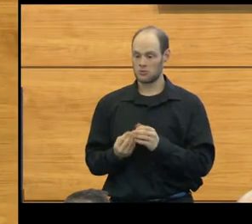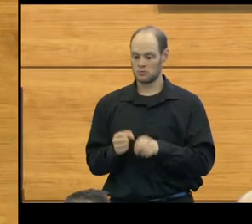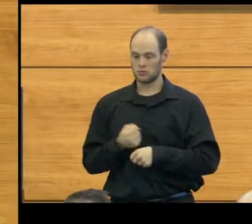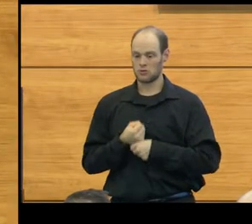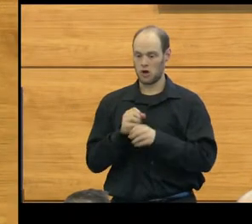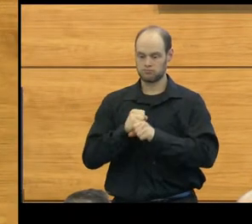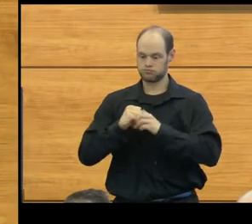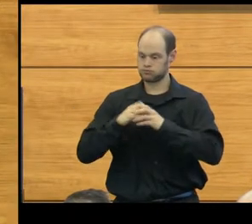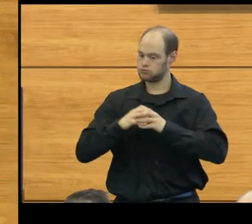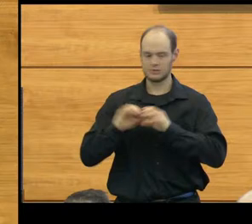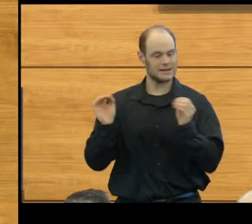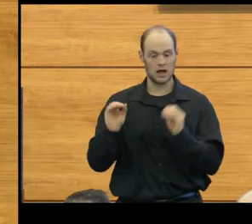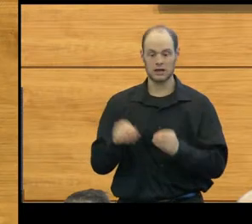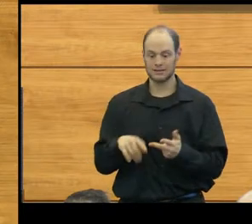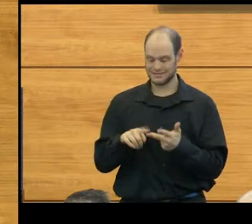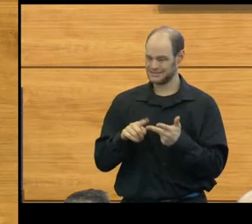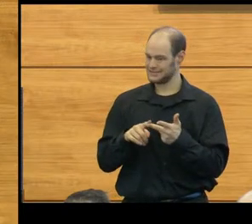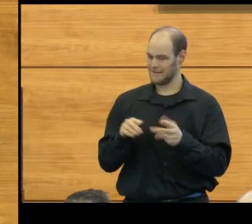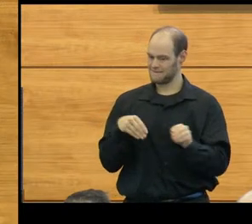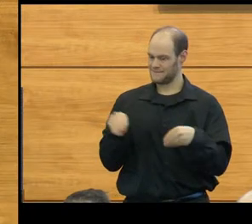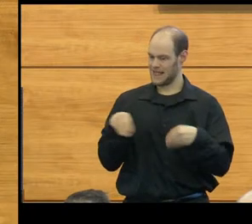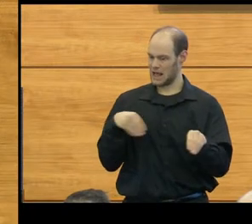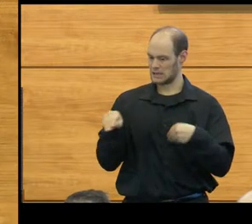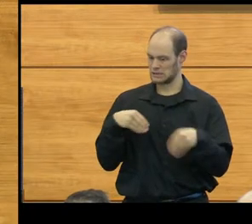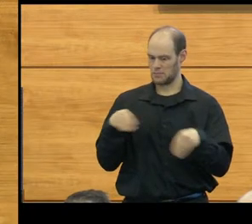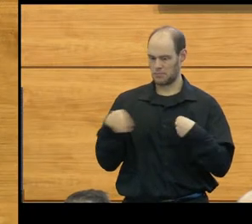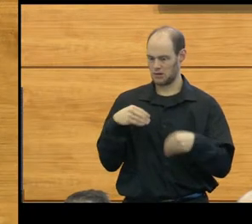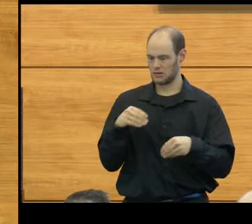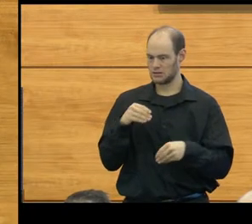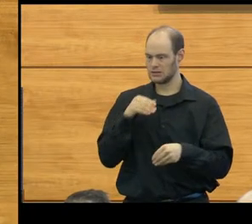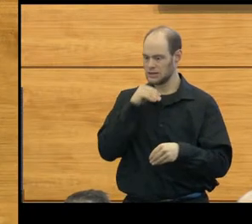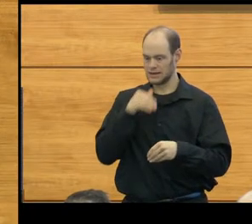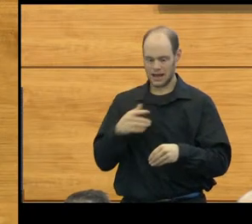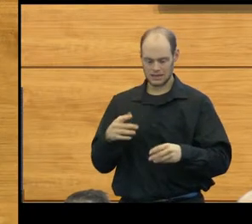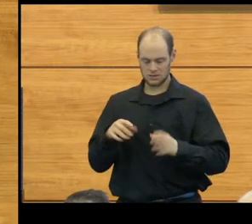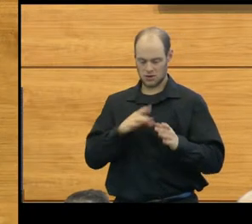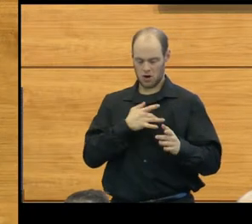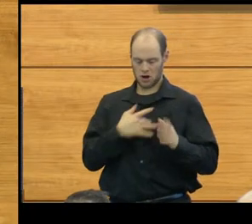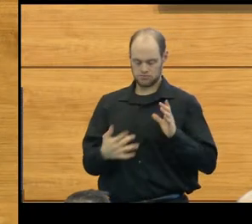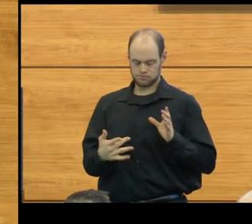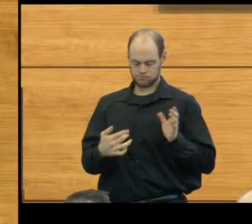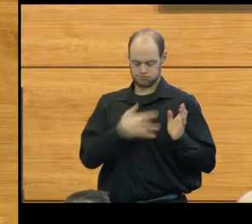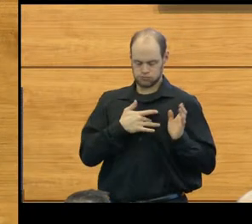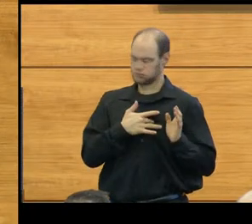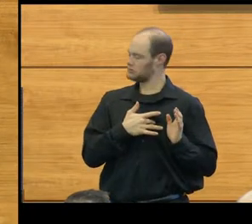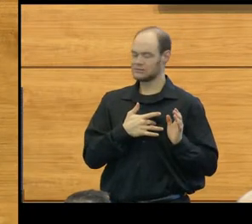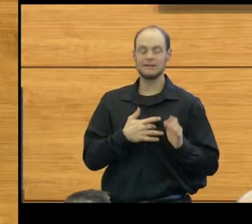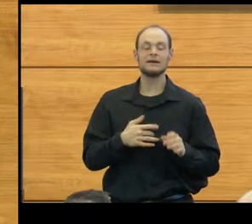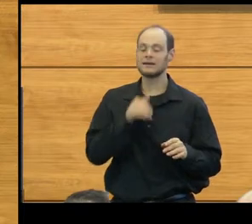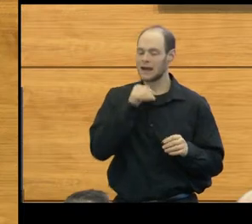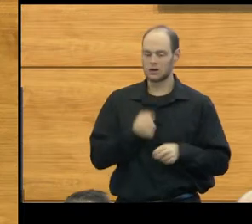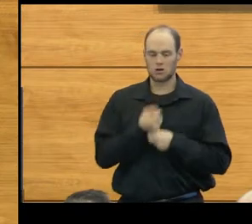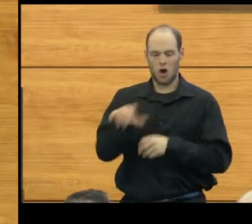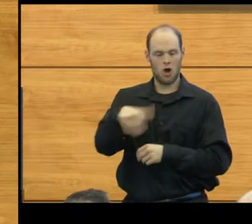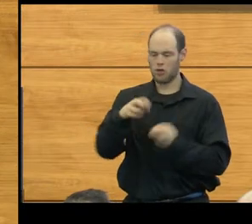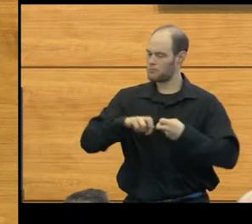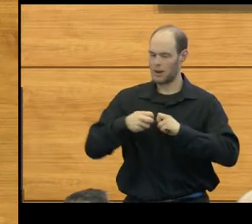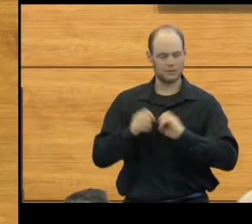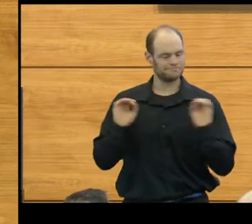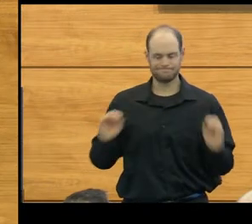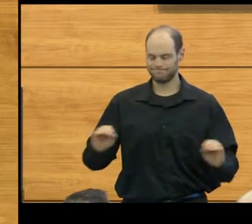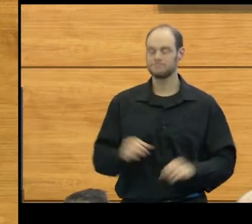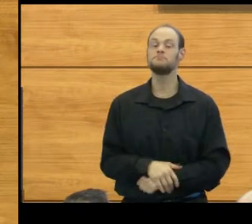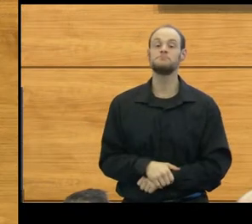inflammation. And it was flexible. It wasn't going to perforate the heart. It wasn't going to cause other kinds of problems.